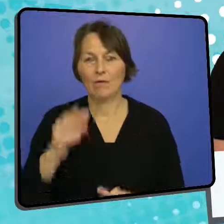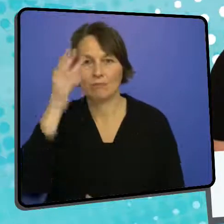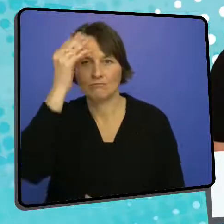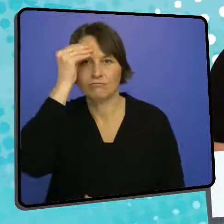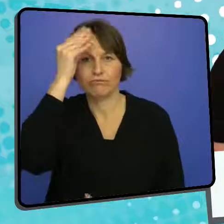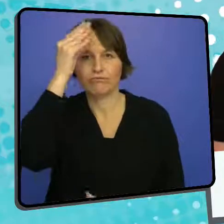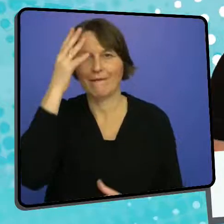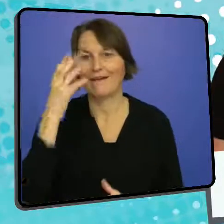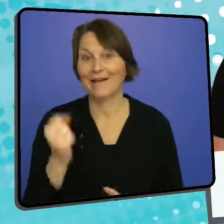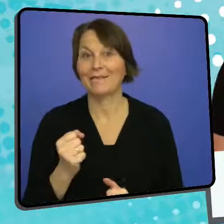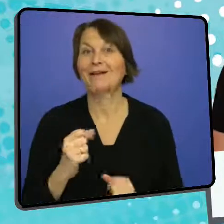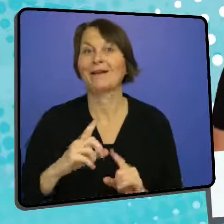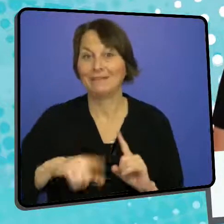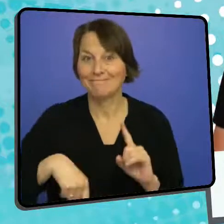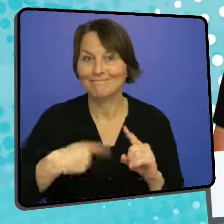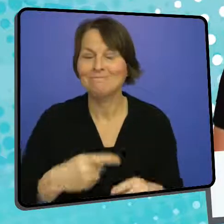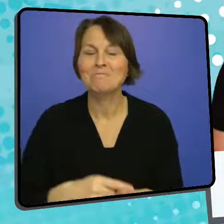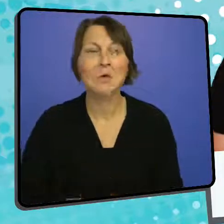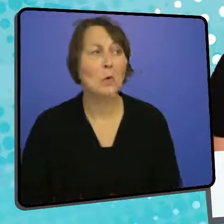That is so interesting.